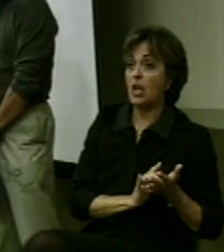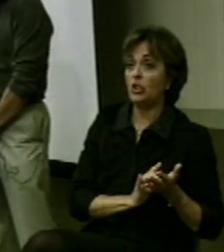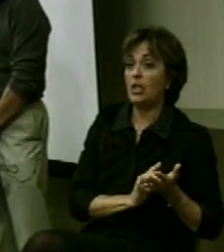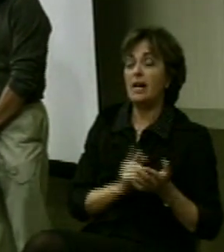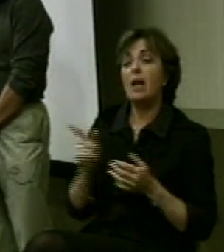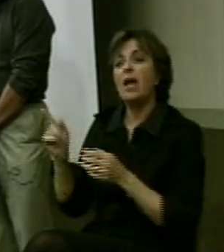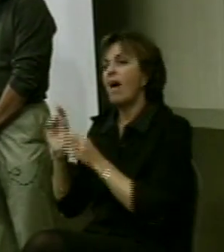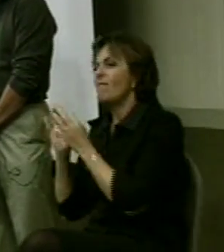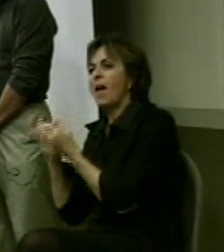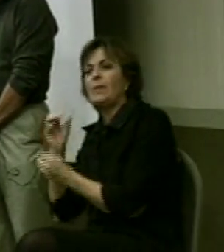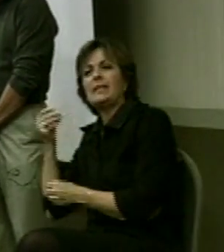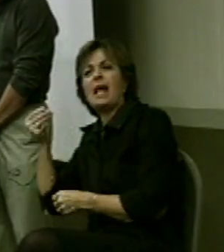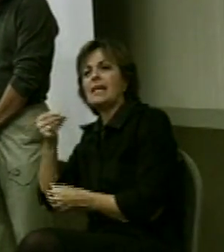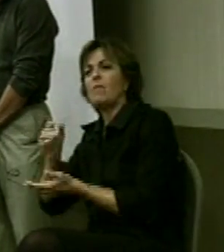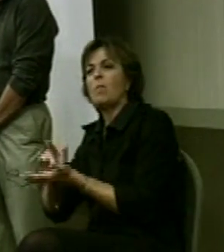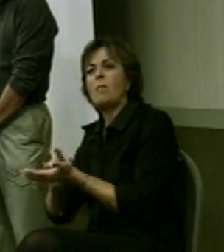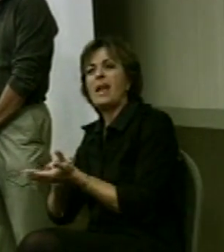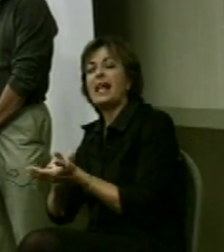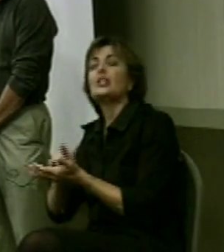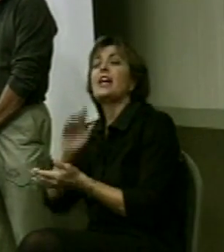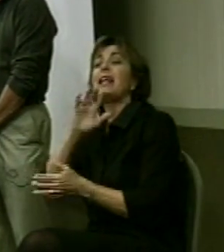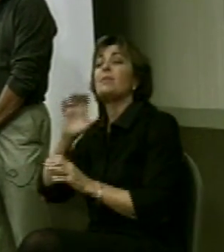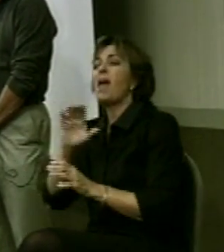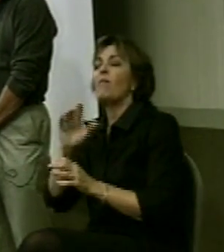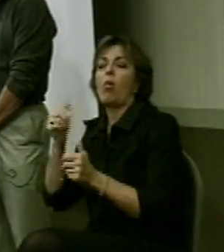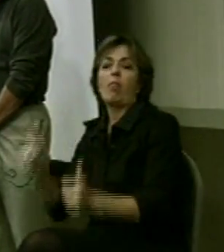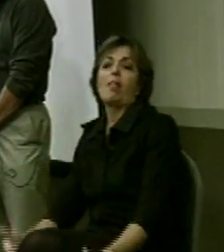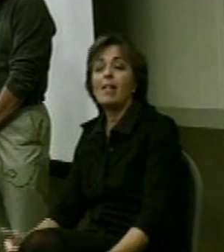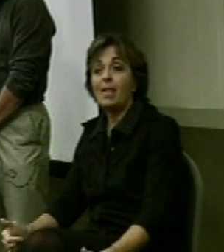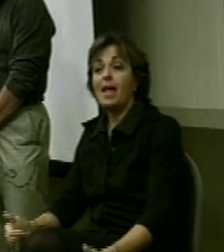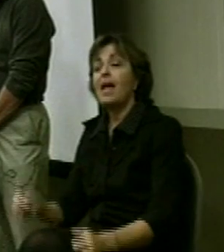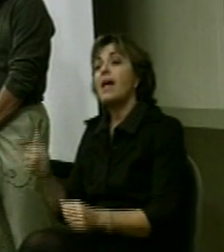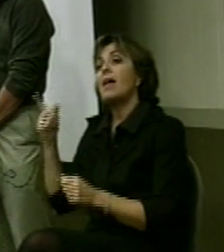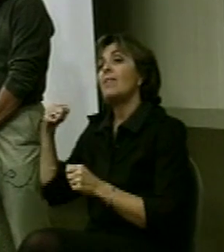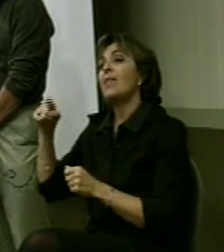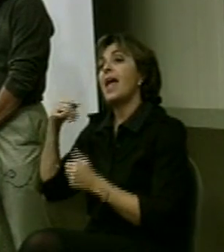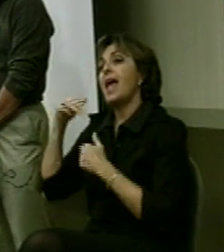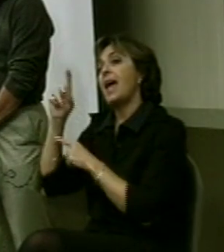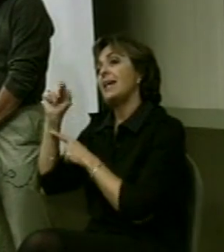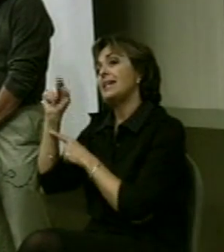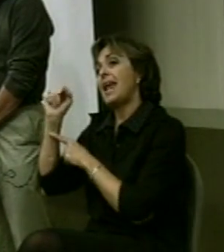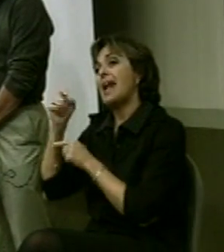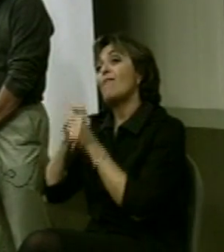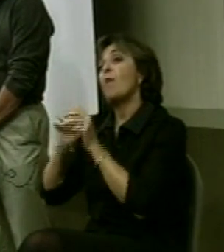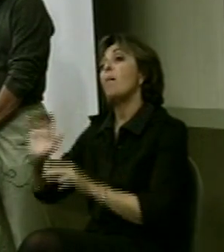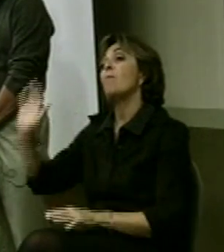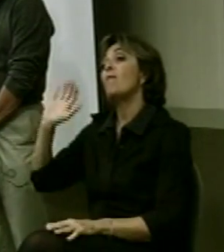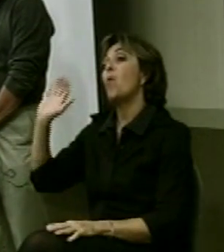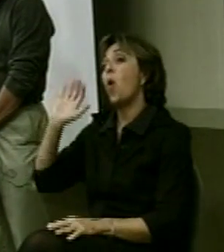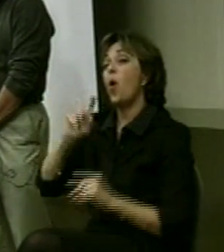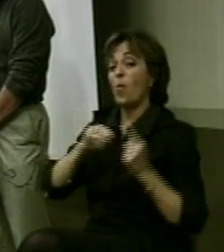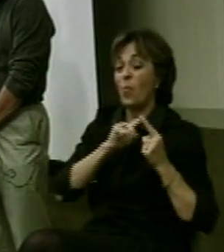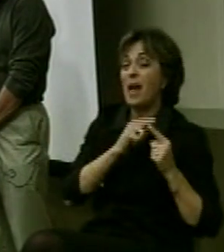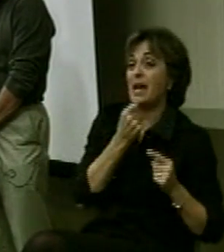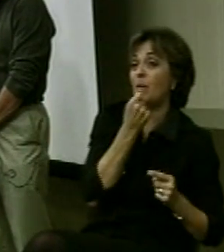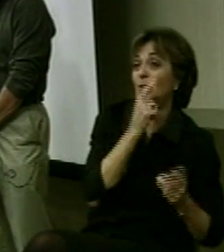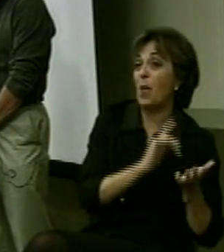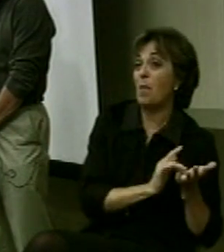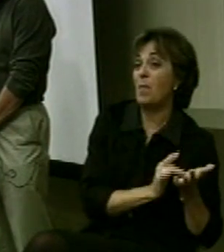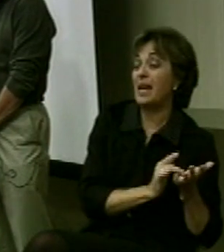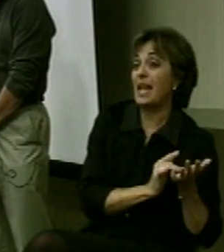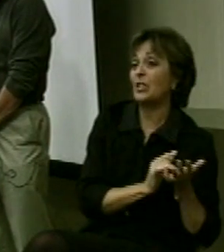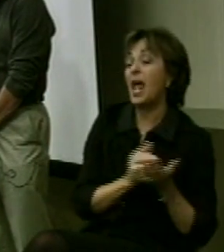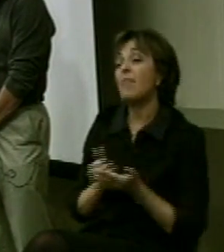medication. The family stopped giving the kid medication. His behavior deteriorated. And they had data from before when he was